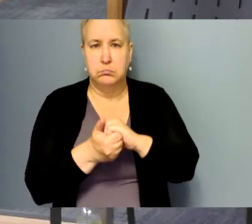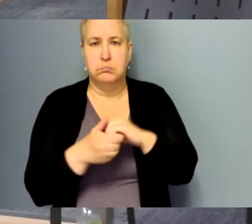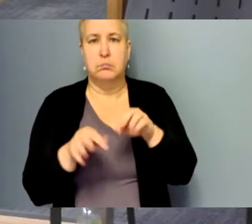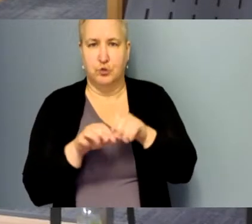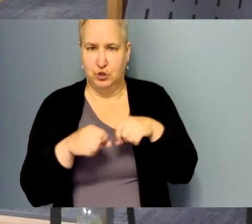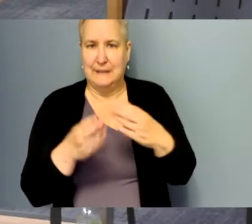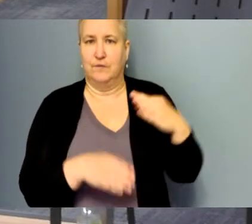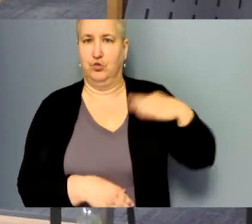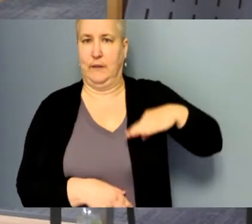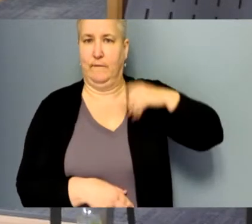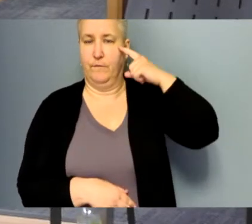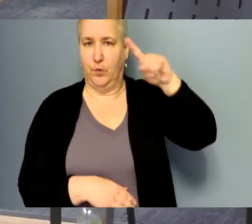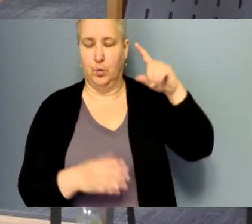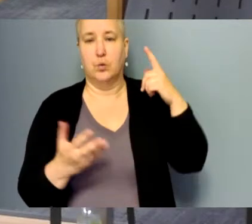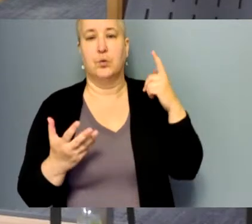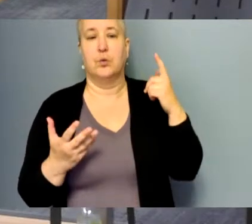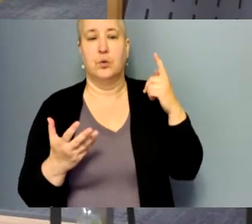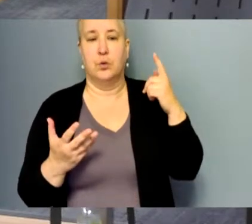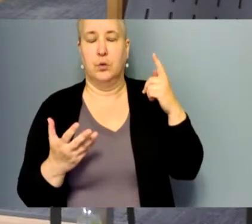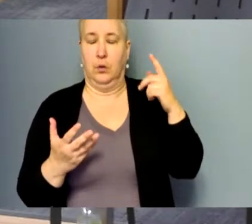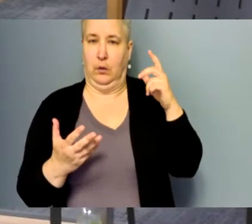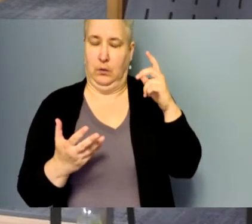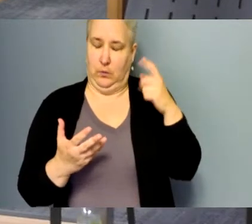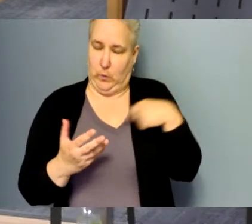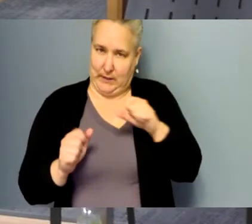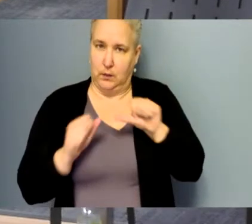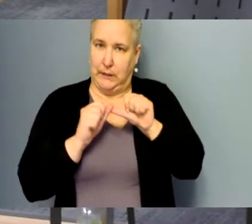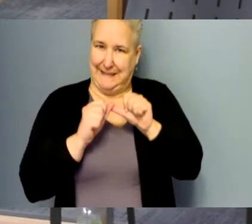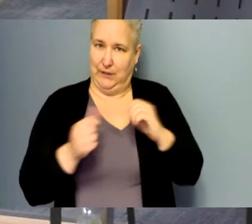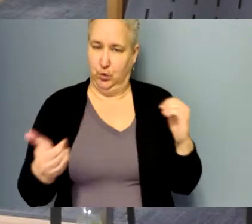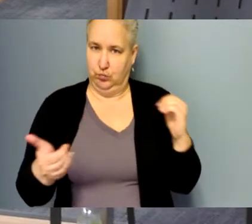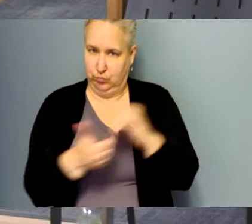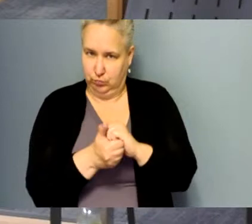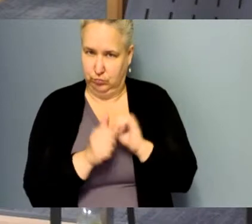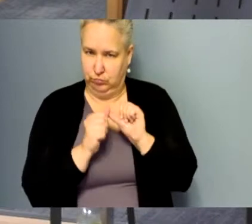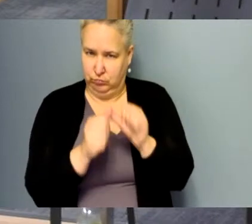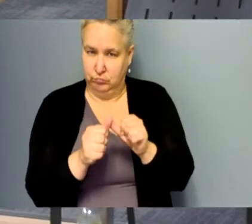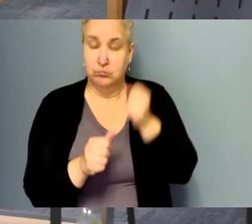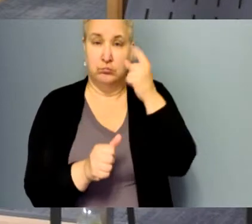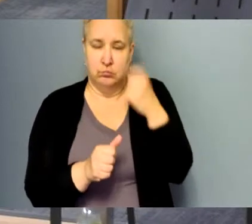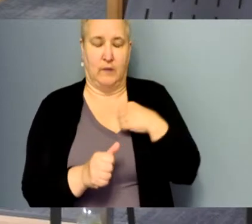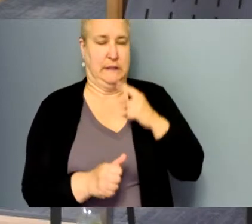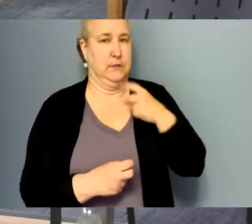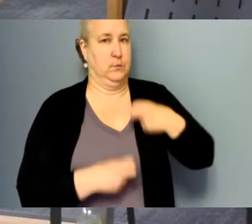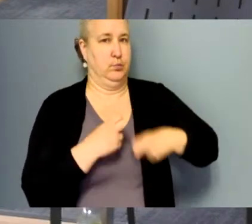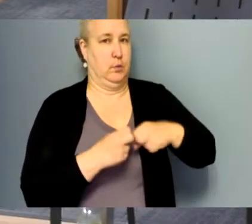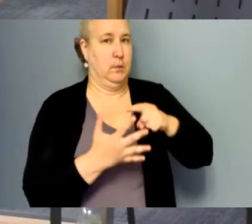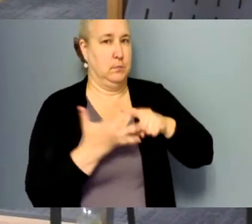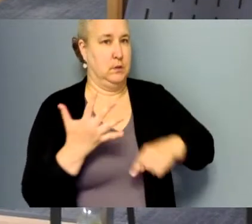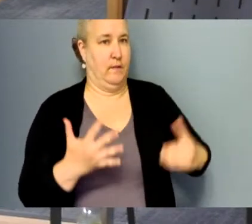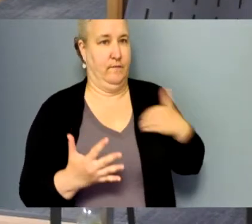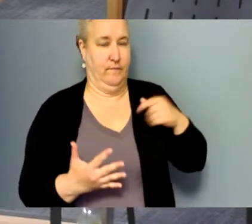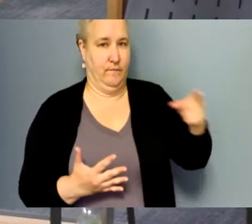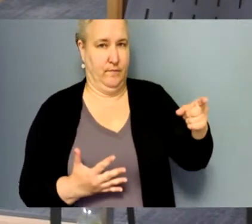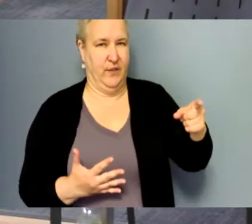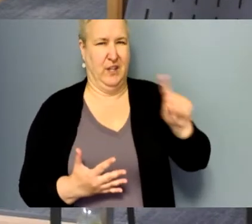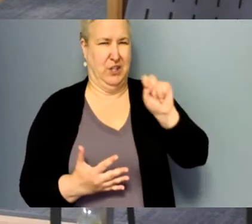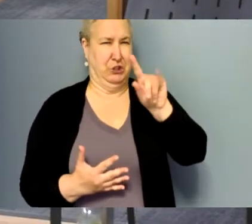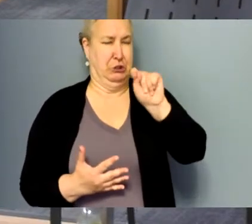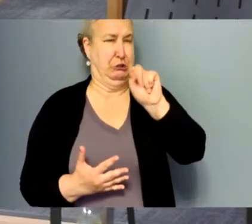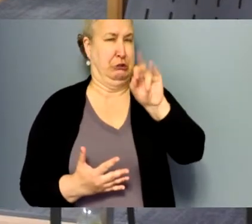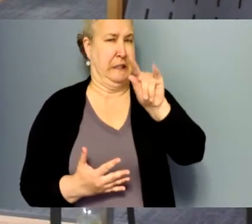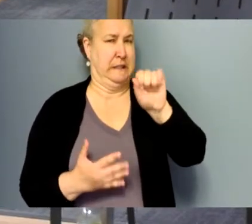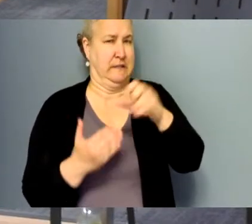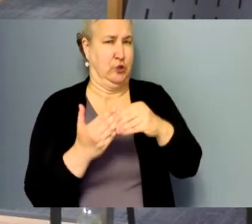credit for, so that we continue working together. But there are serious problems, and the trillions of dollars are